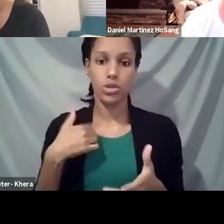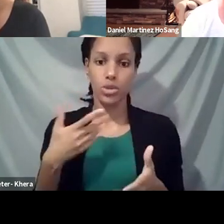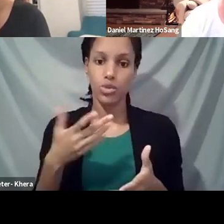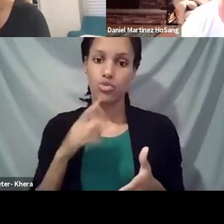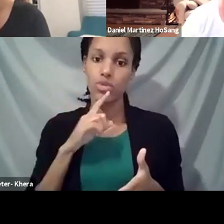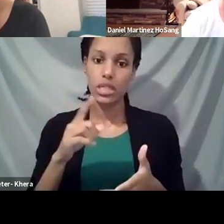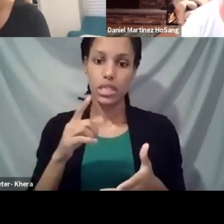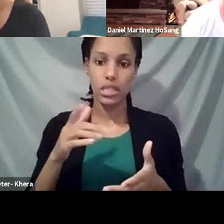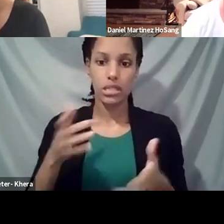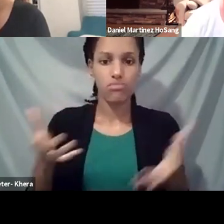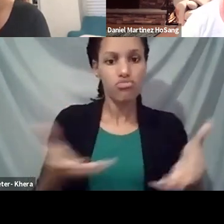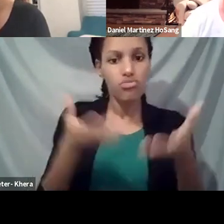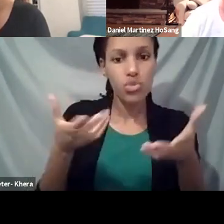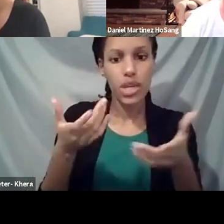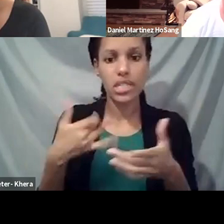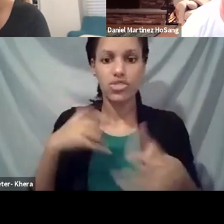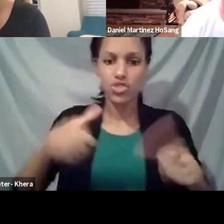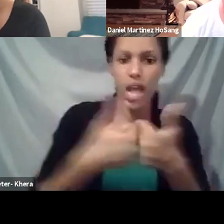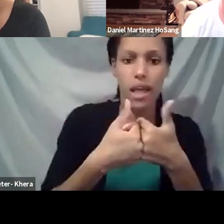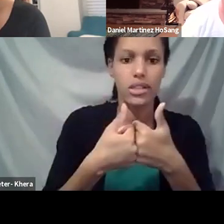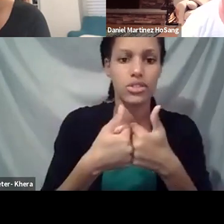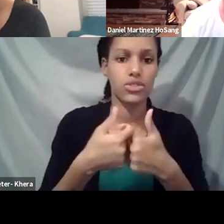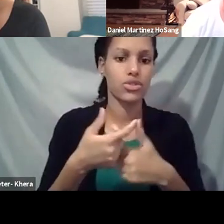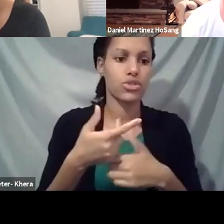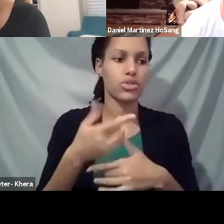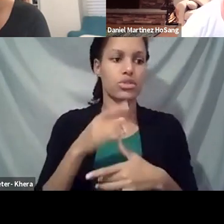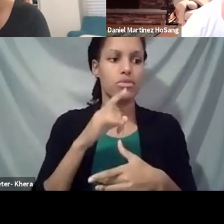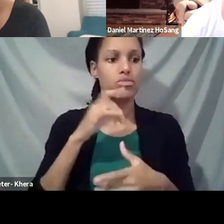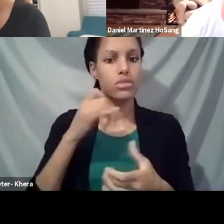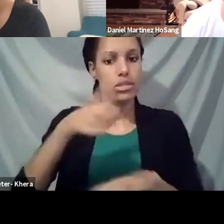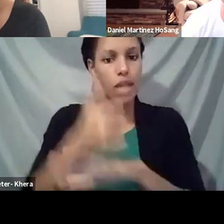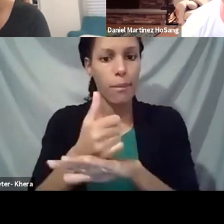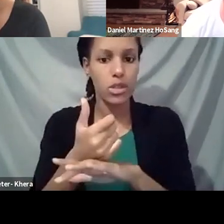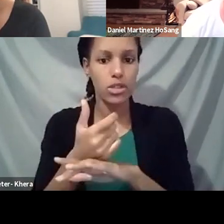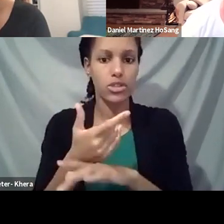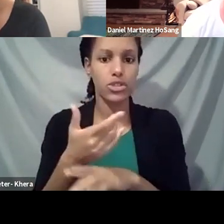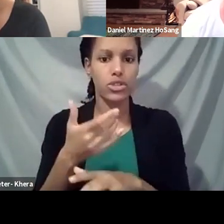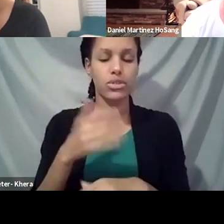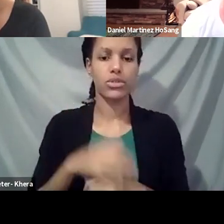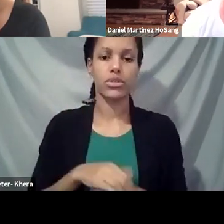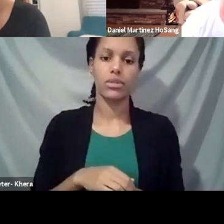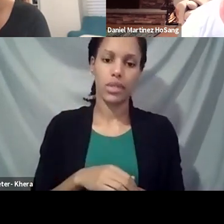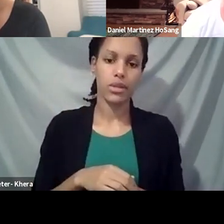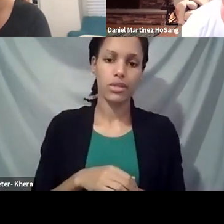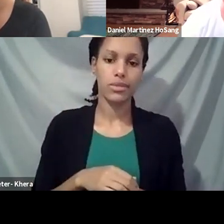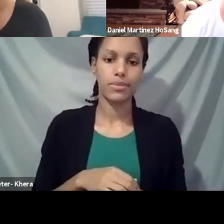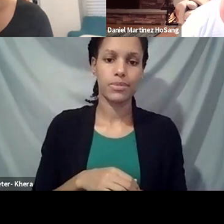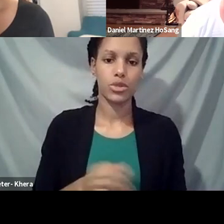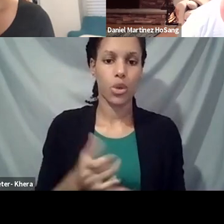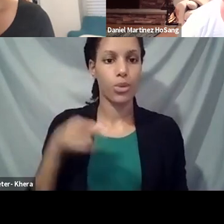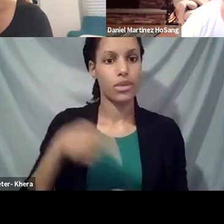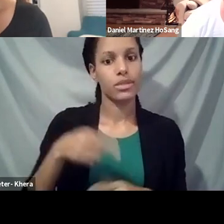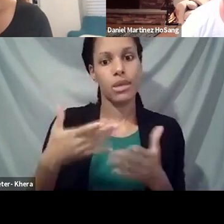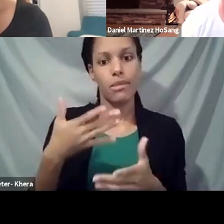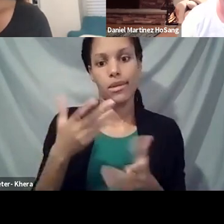affirm existing forms of authority, who we see as friends and kin. So this is what we might call our politics,